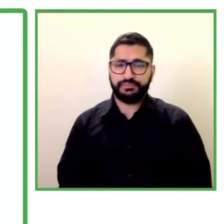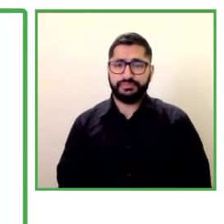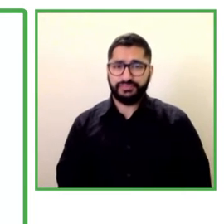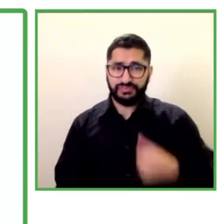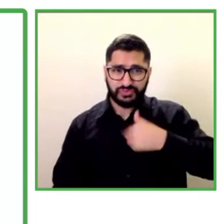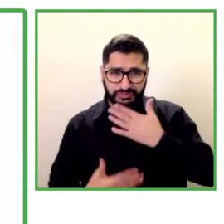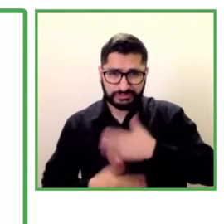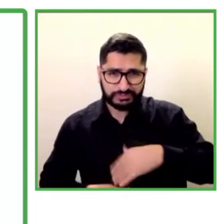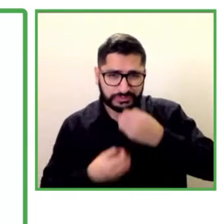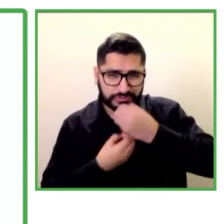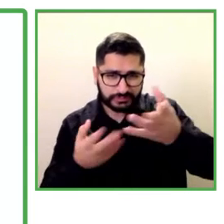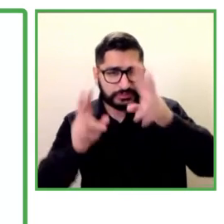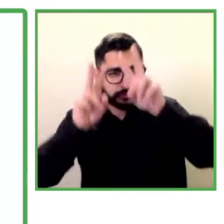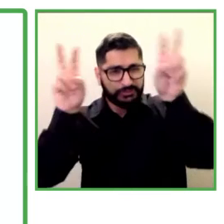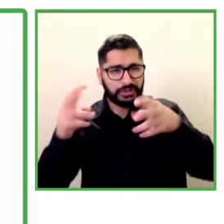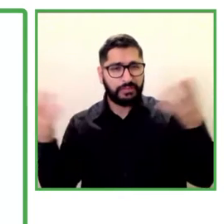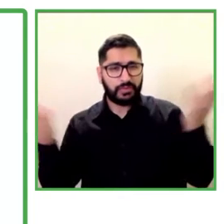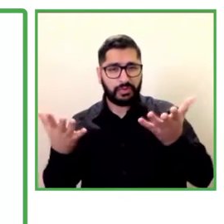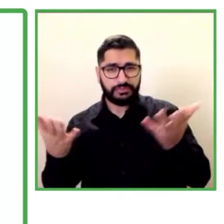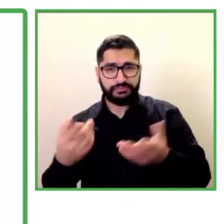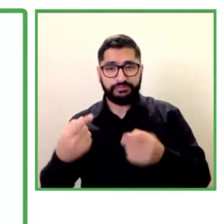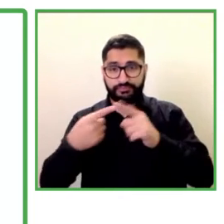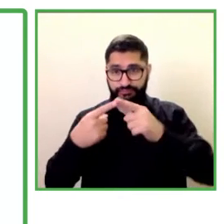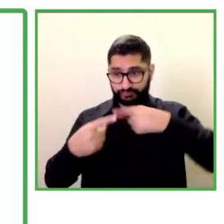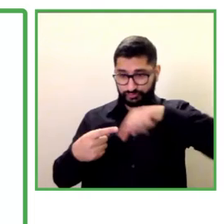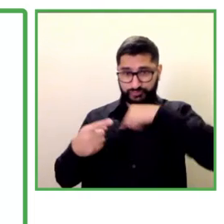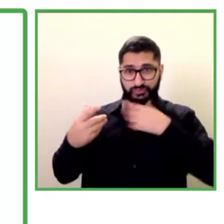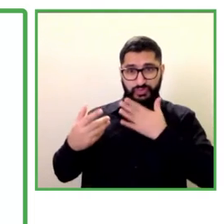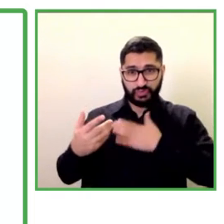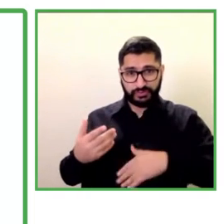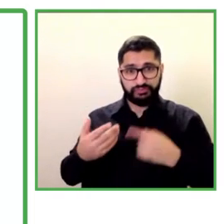of course, important to highlight that our initiatives have a